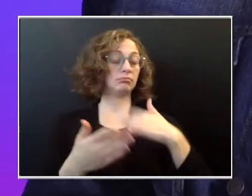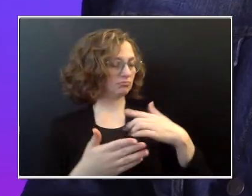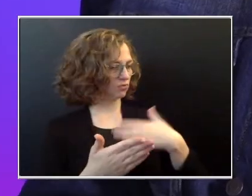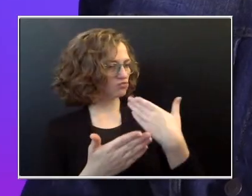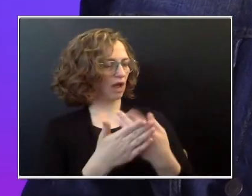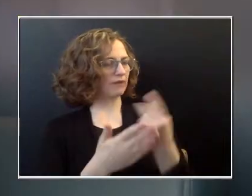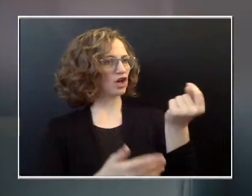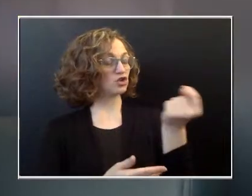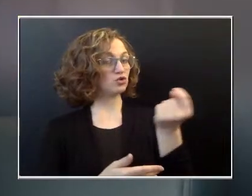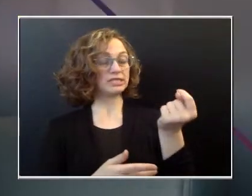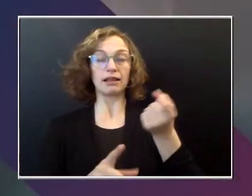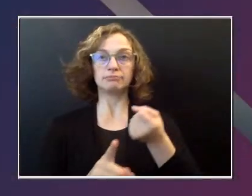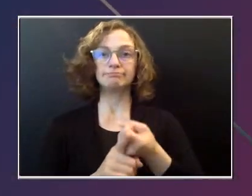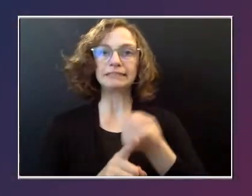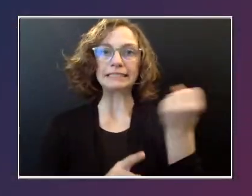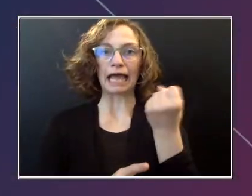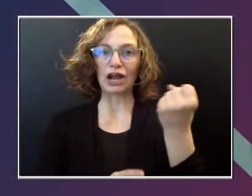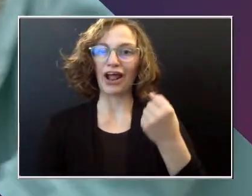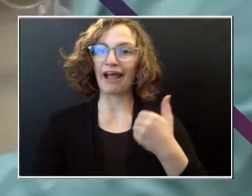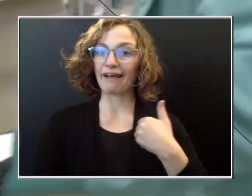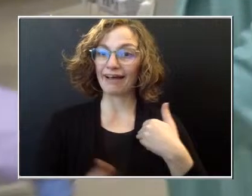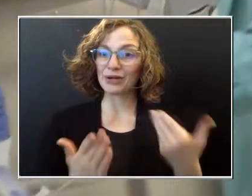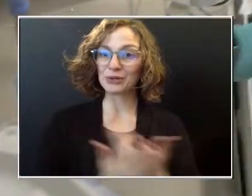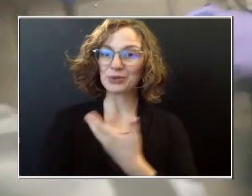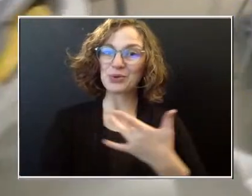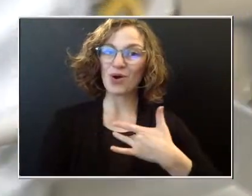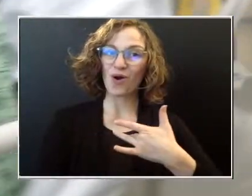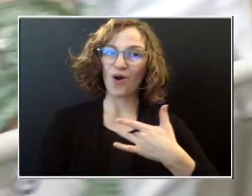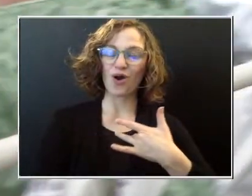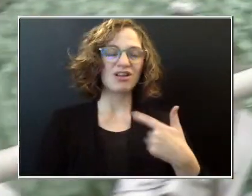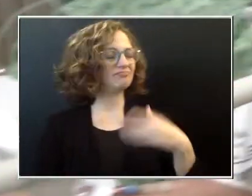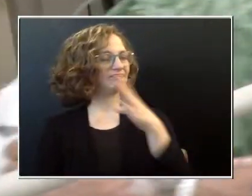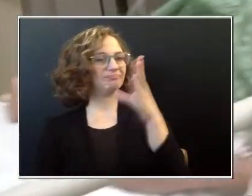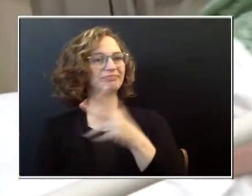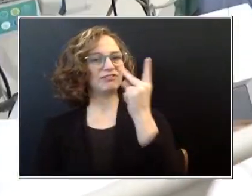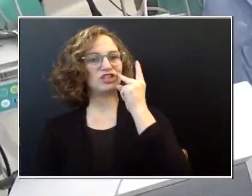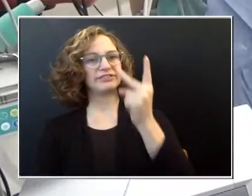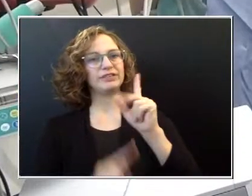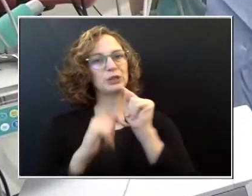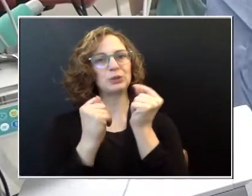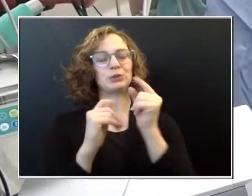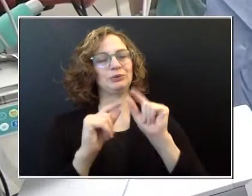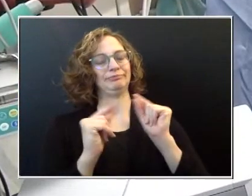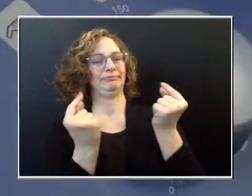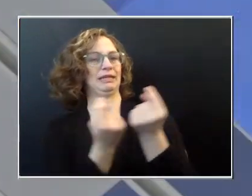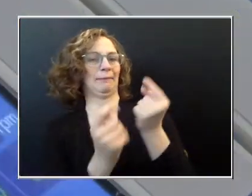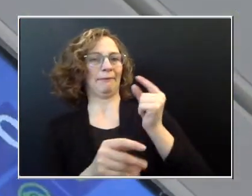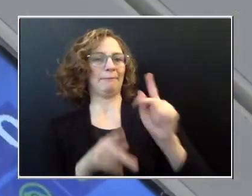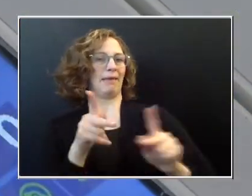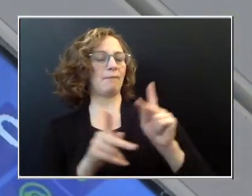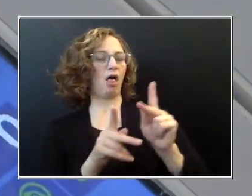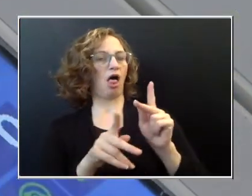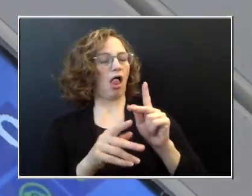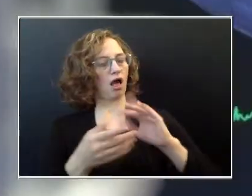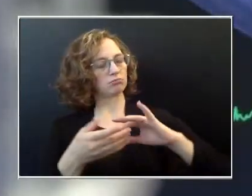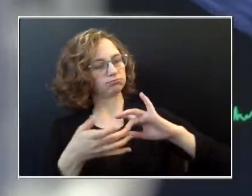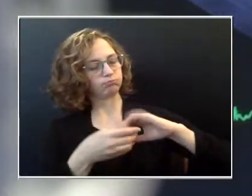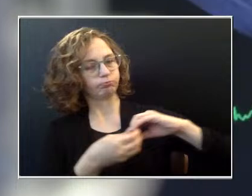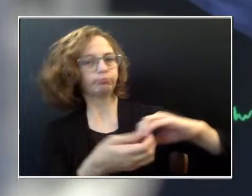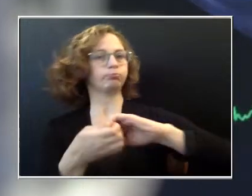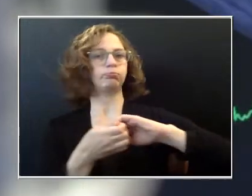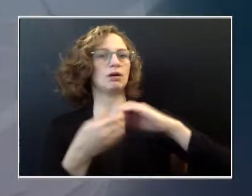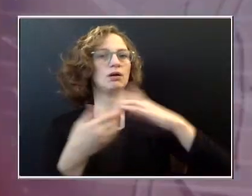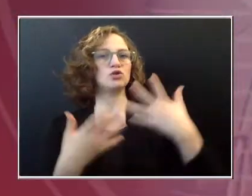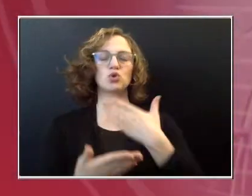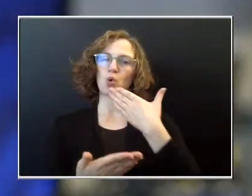I had a heart in me. I have never seen a group of people work together so good as this team of heart specialists. I mean, it's